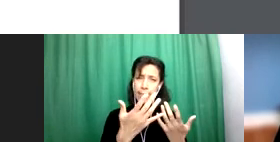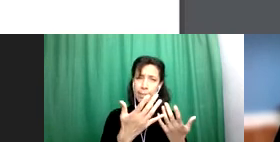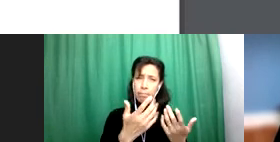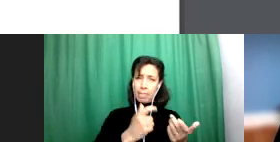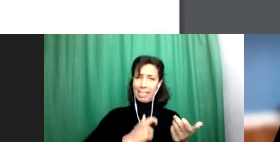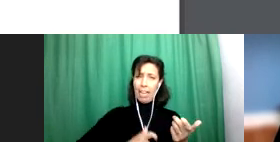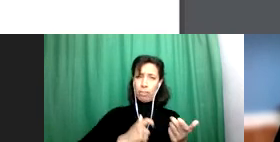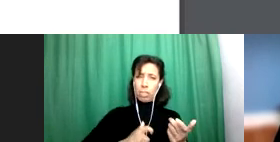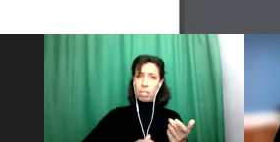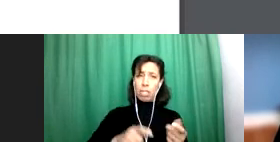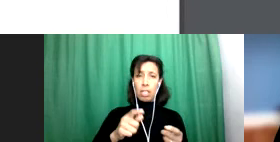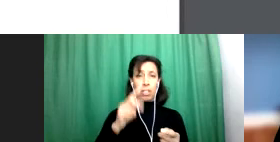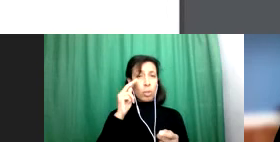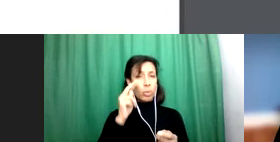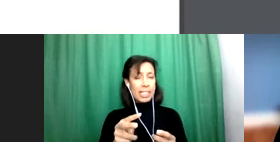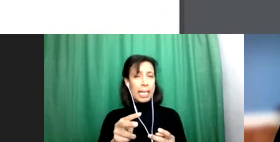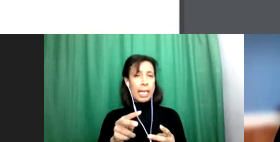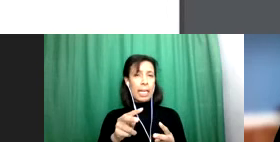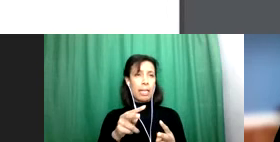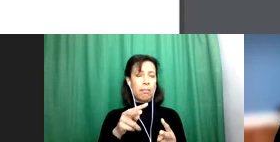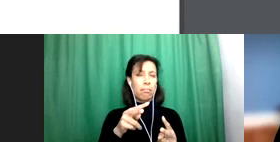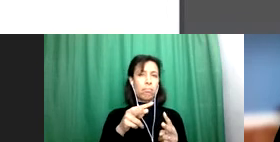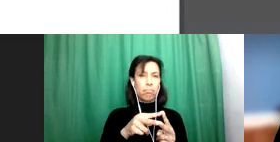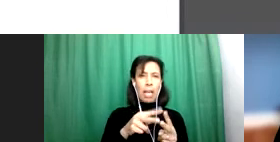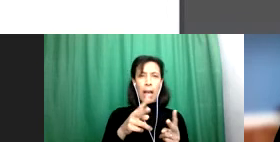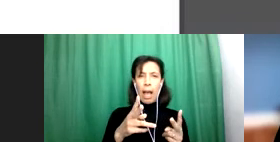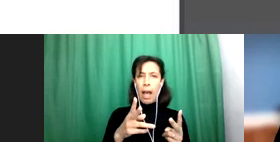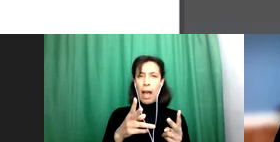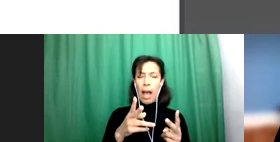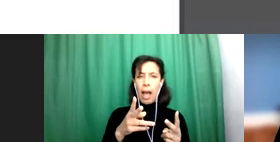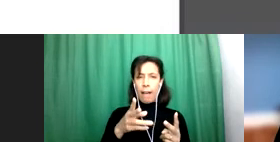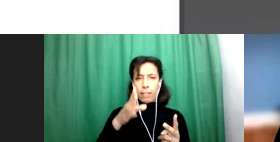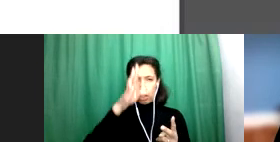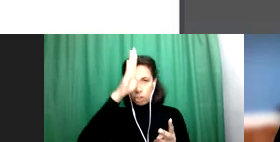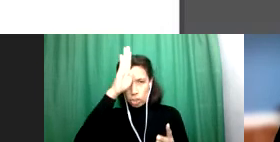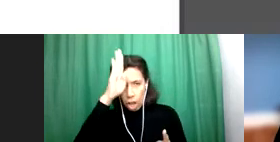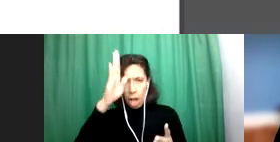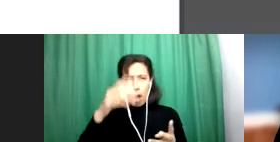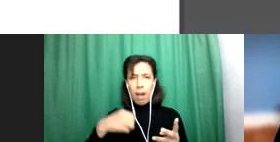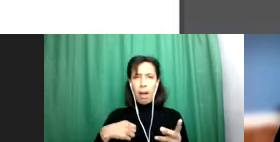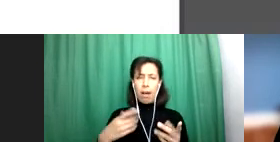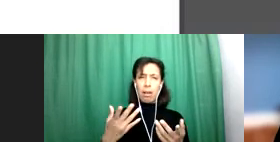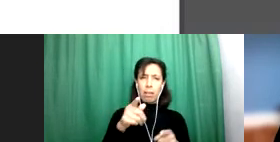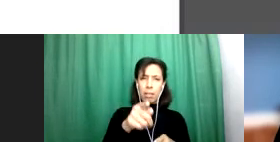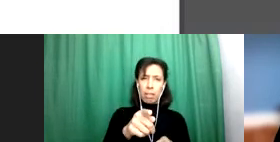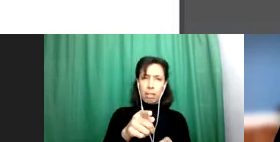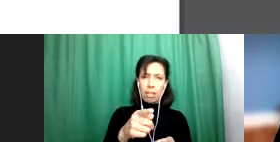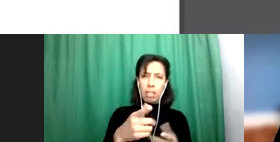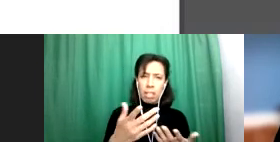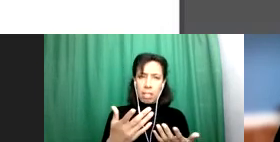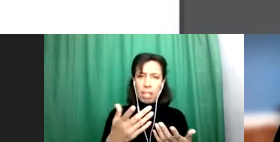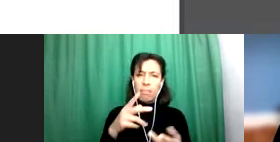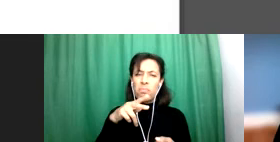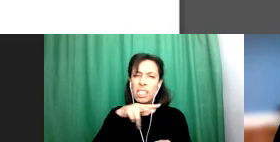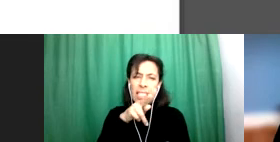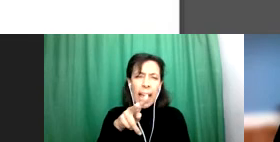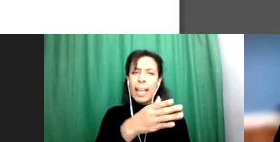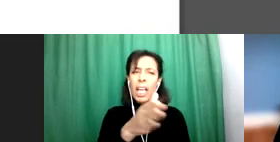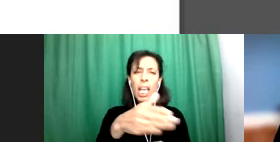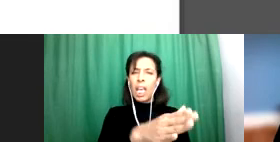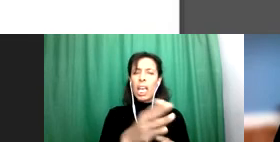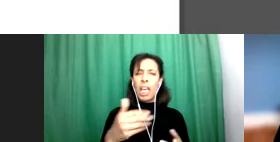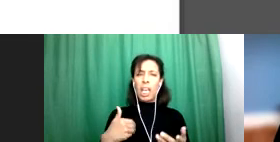a snake and a shark. They could swim. The shark had shiny white teeth and he was happy. The snake was